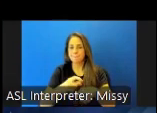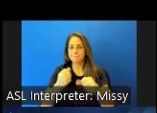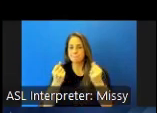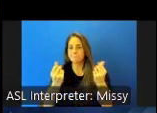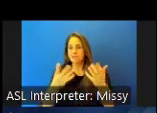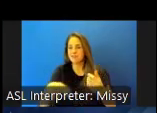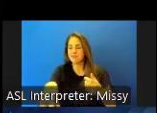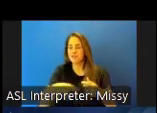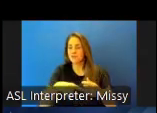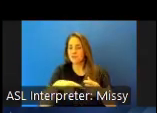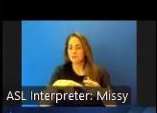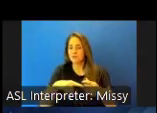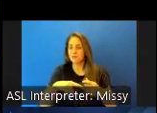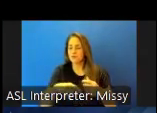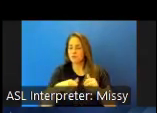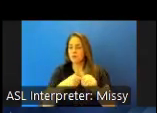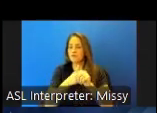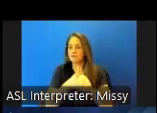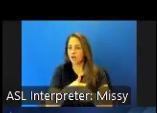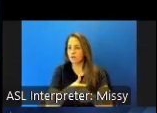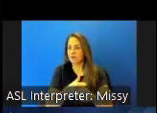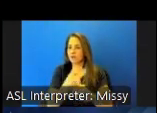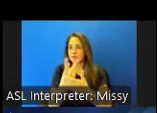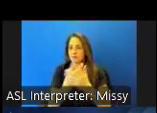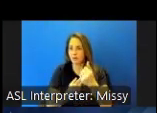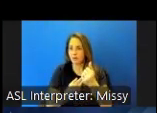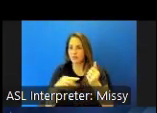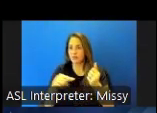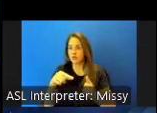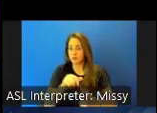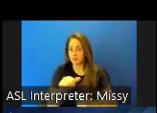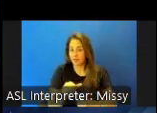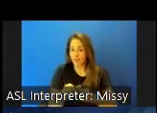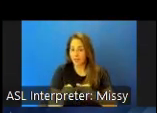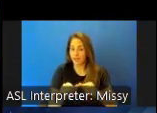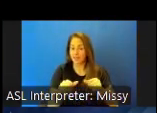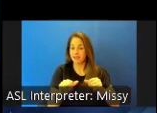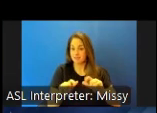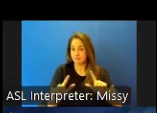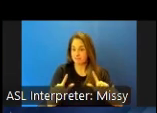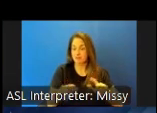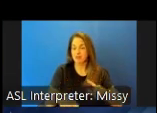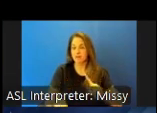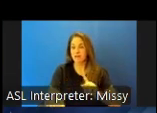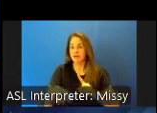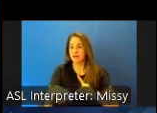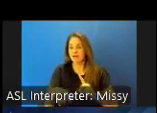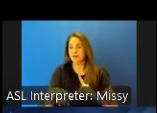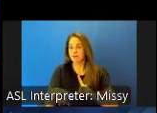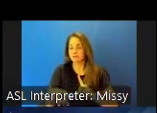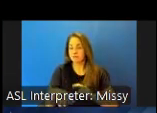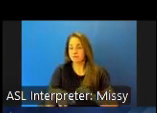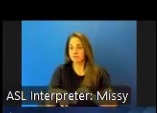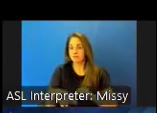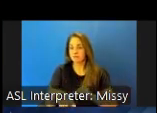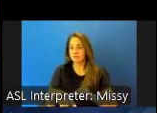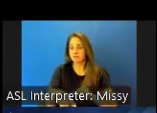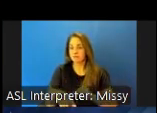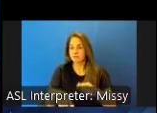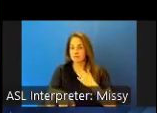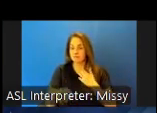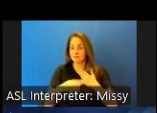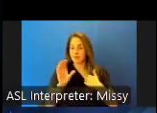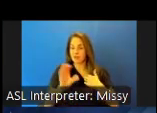you, we're following along in both sections, the Q&A option in our Zoom meeting, our